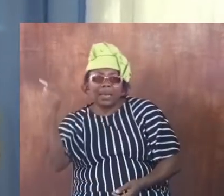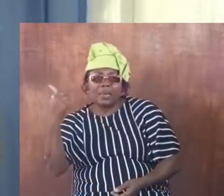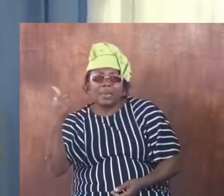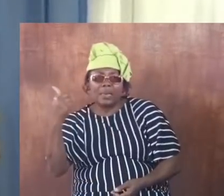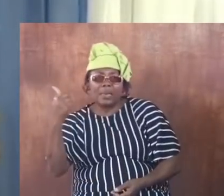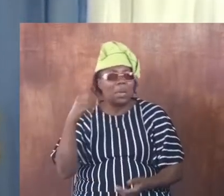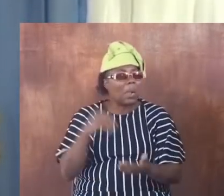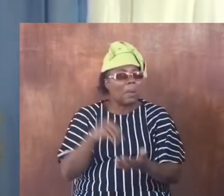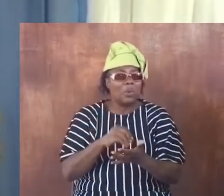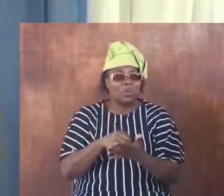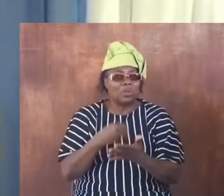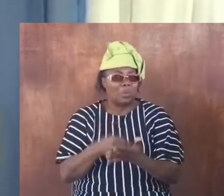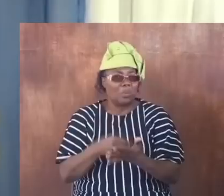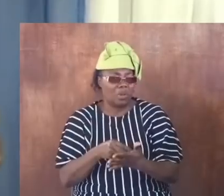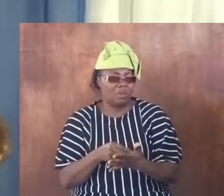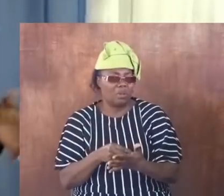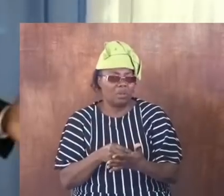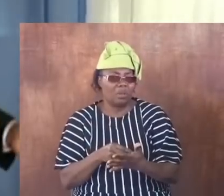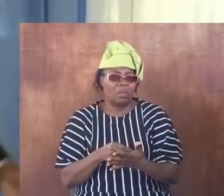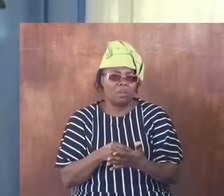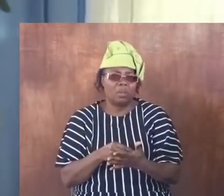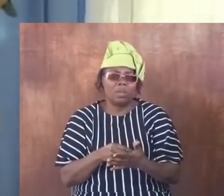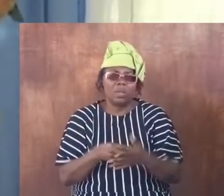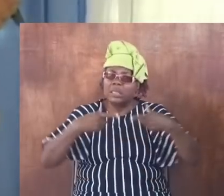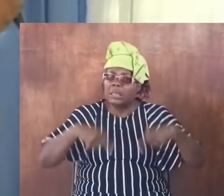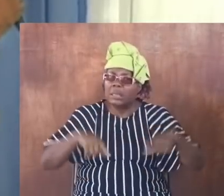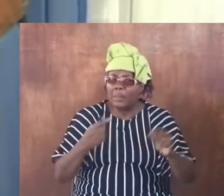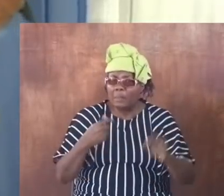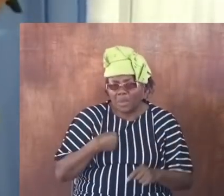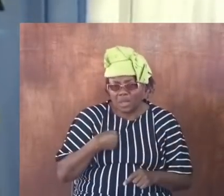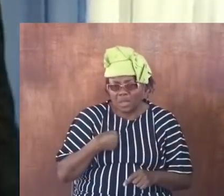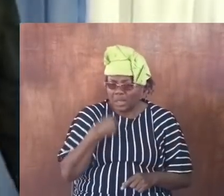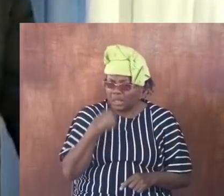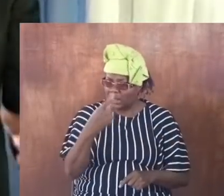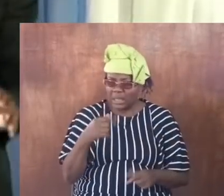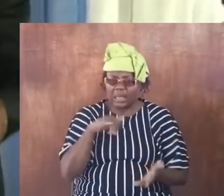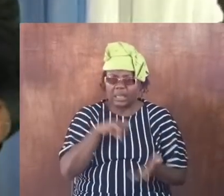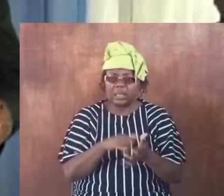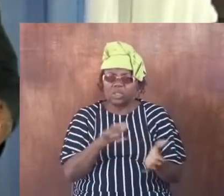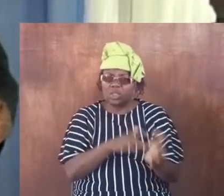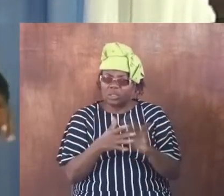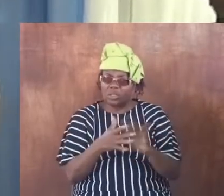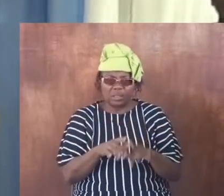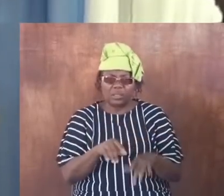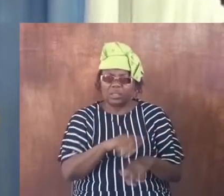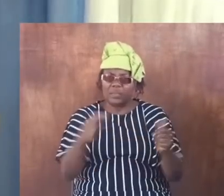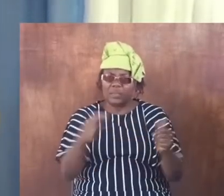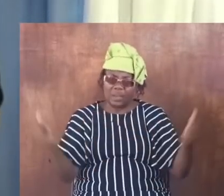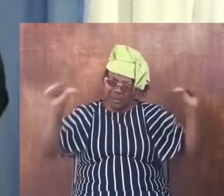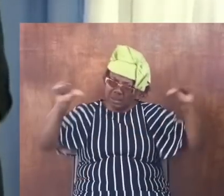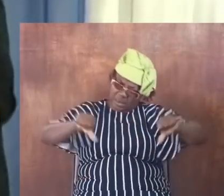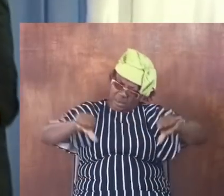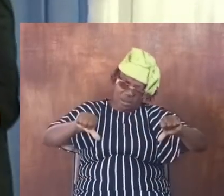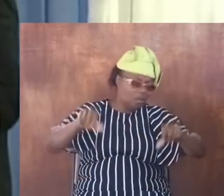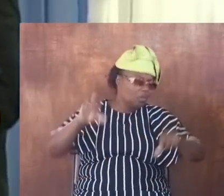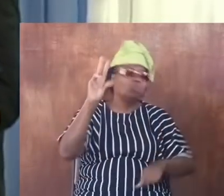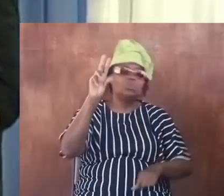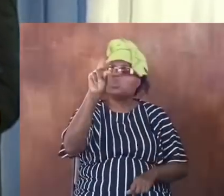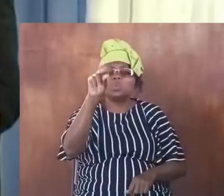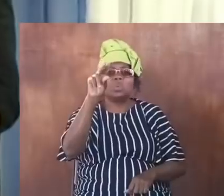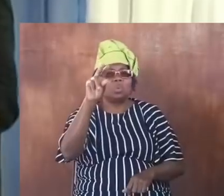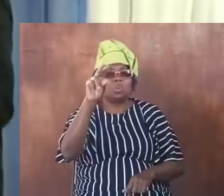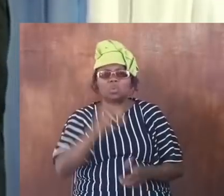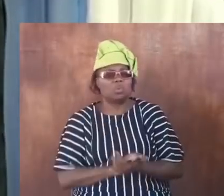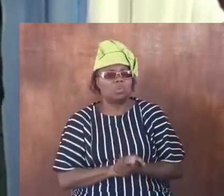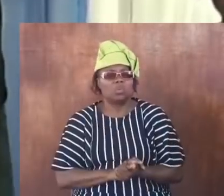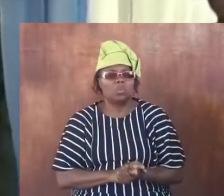not enough to let me deny my Jesus. You have to come better than that.